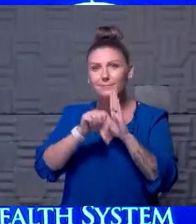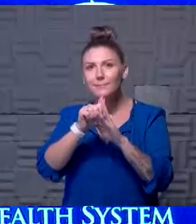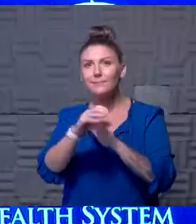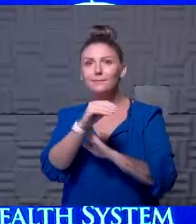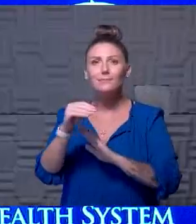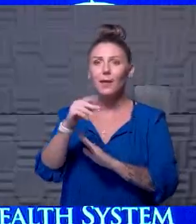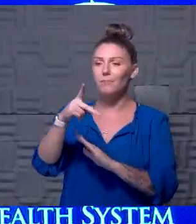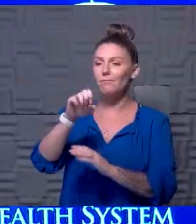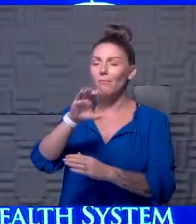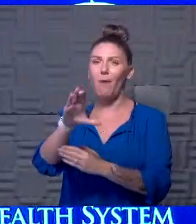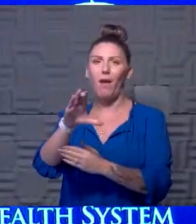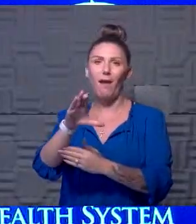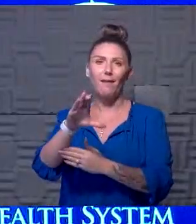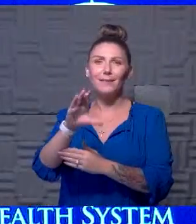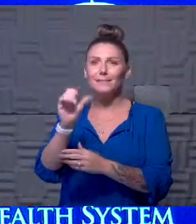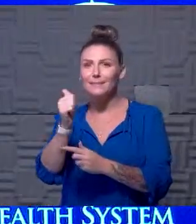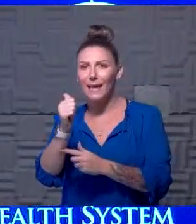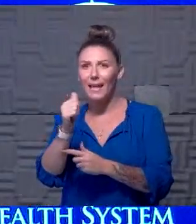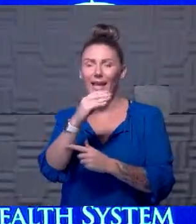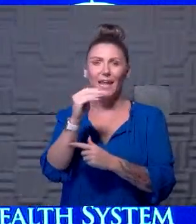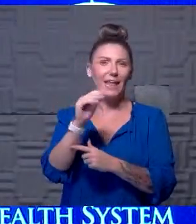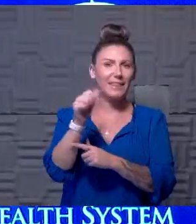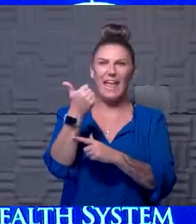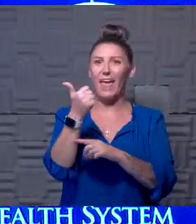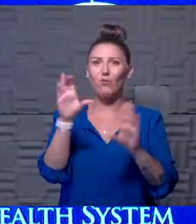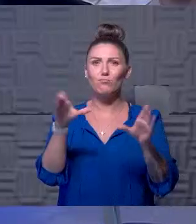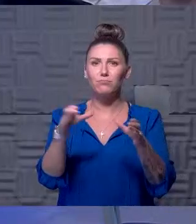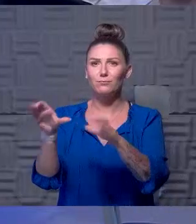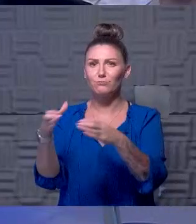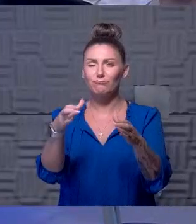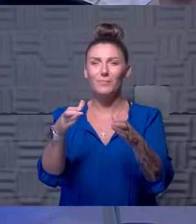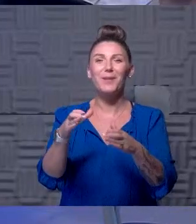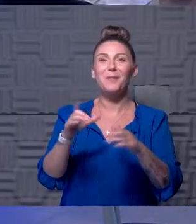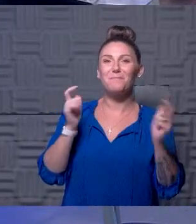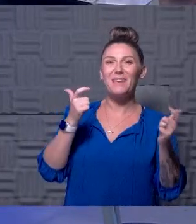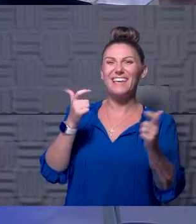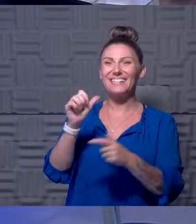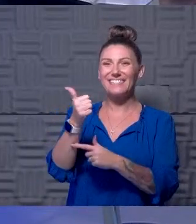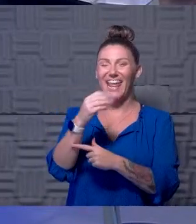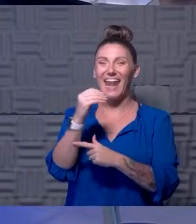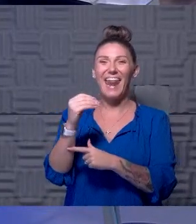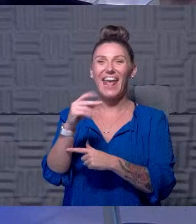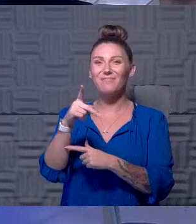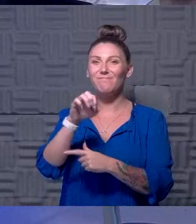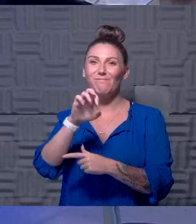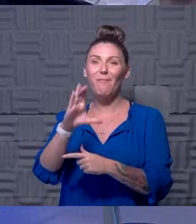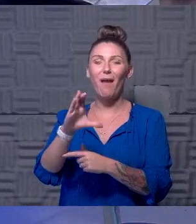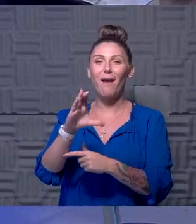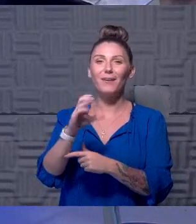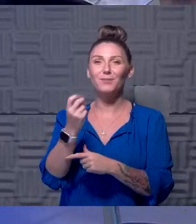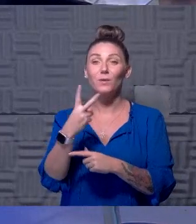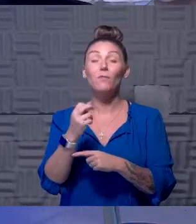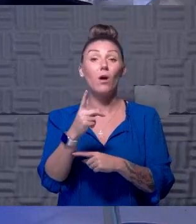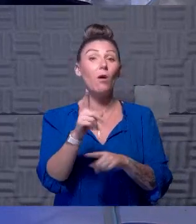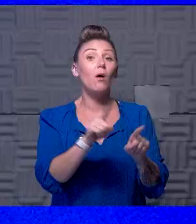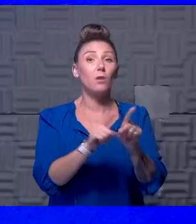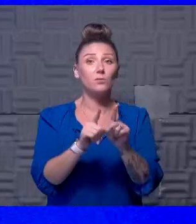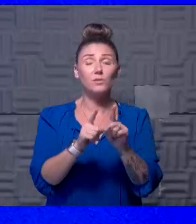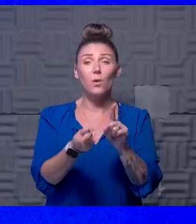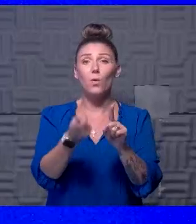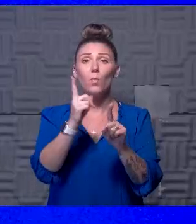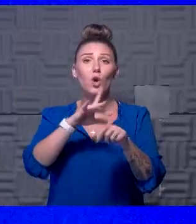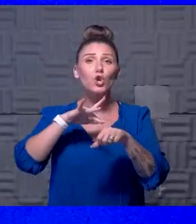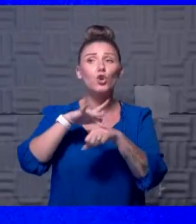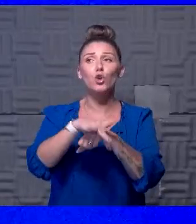the and whatever the other department. And I think Big Ten. It's also maybe one good thing to admit, like one of the